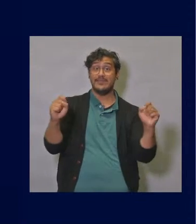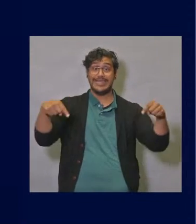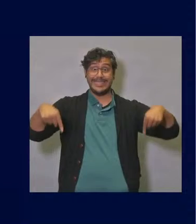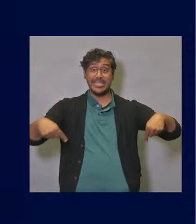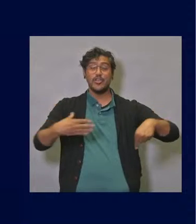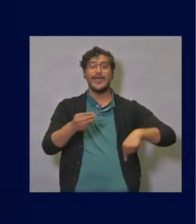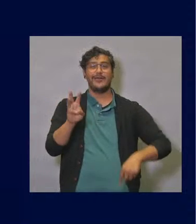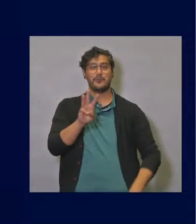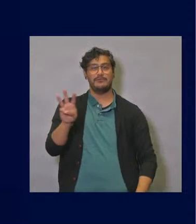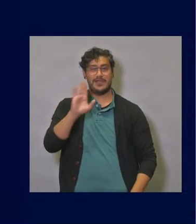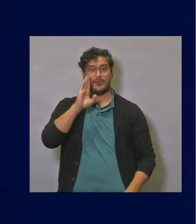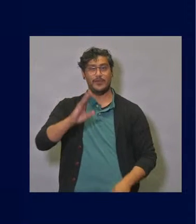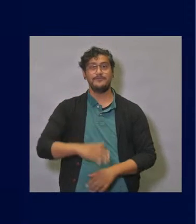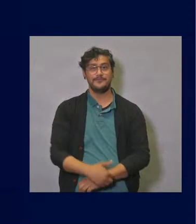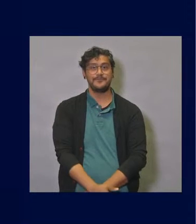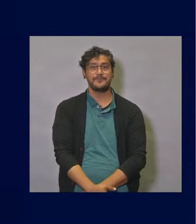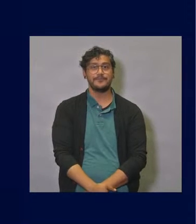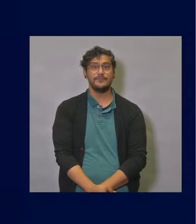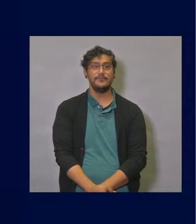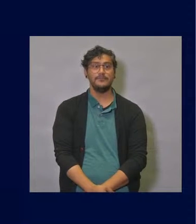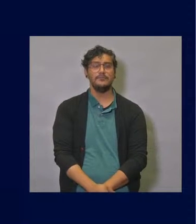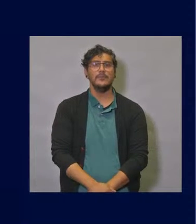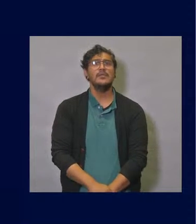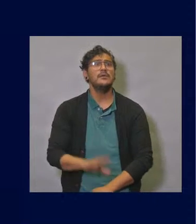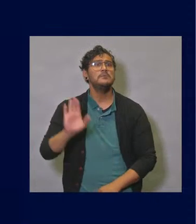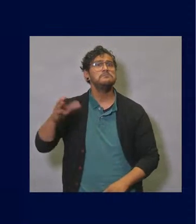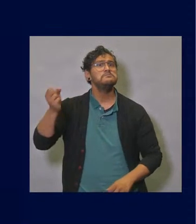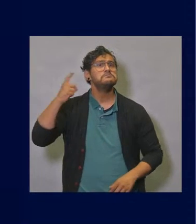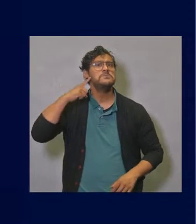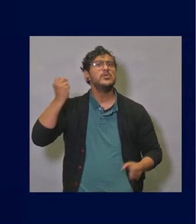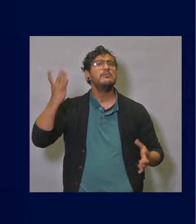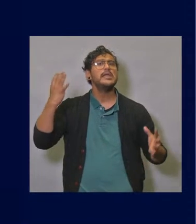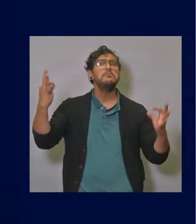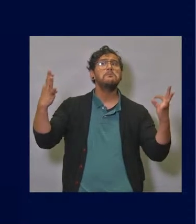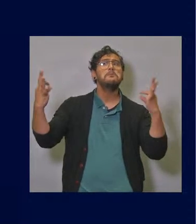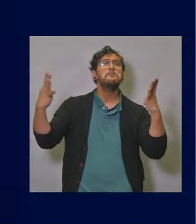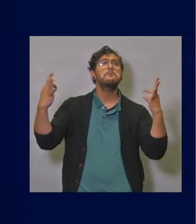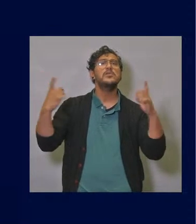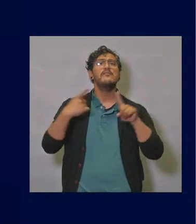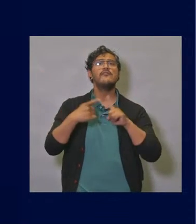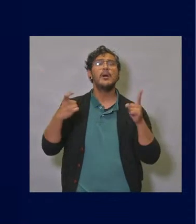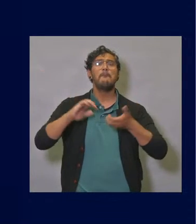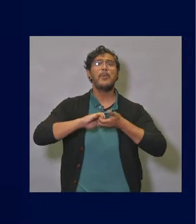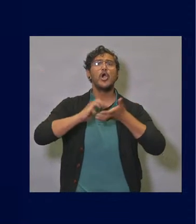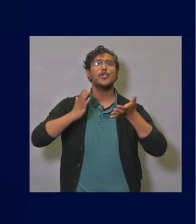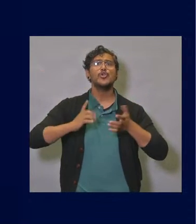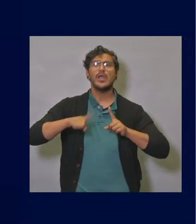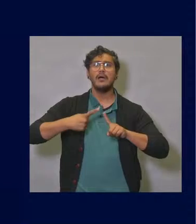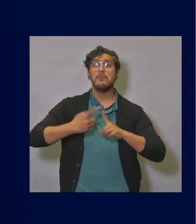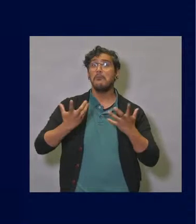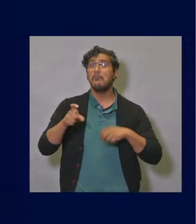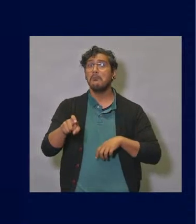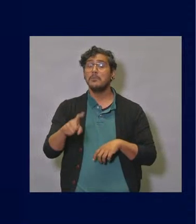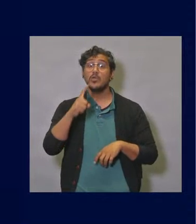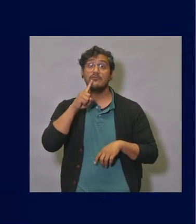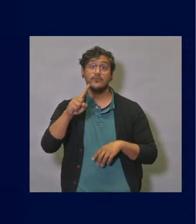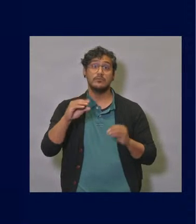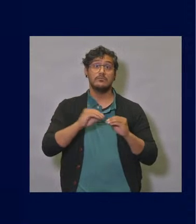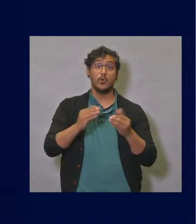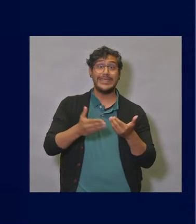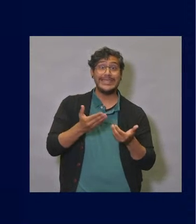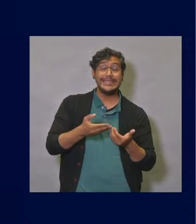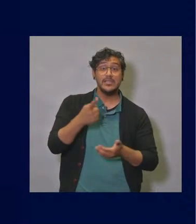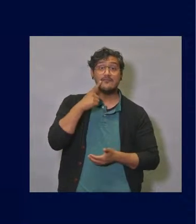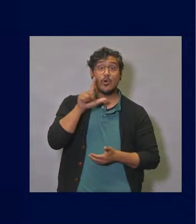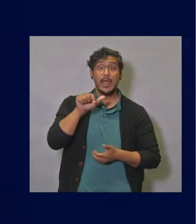our website. After hearing suggestions from our many community partners about what is needed to make it easier for LA County